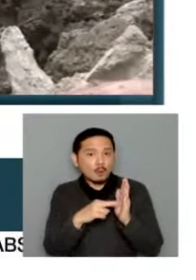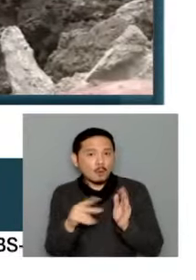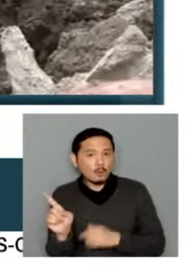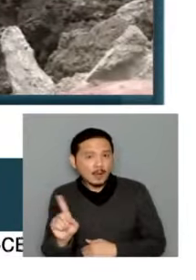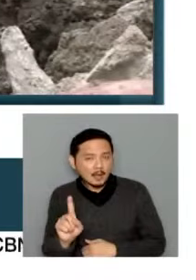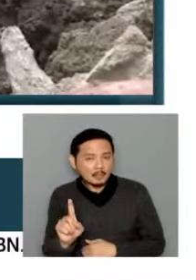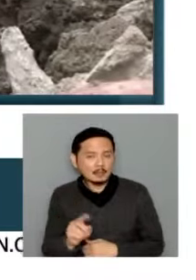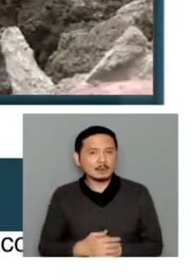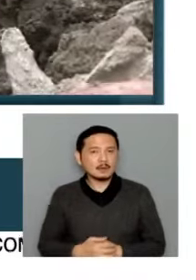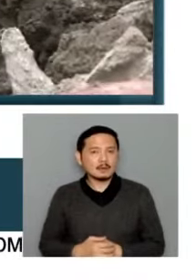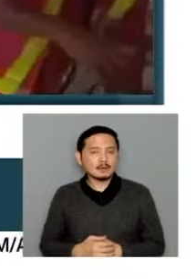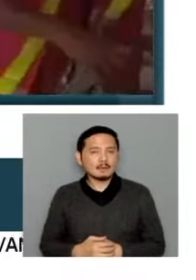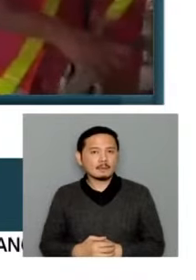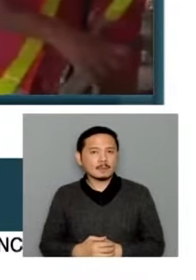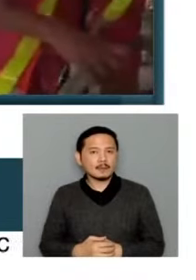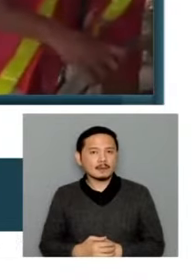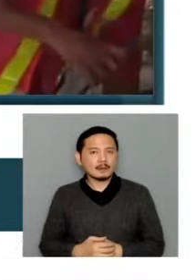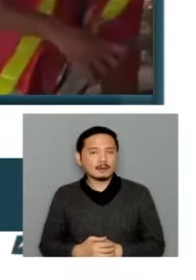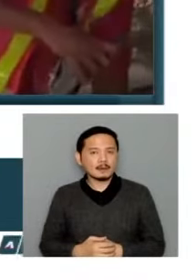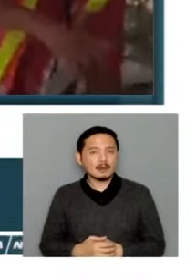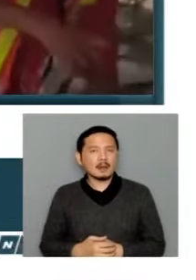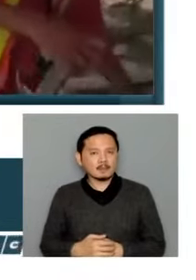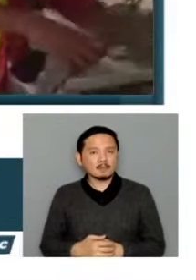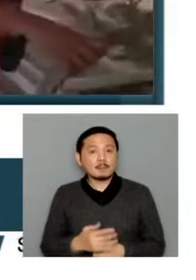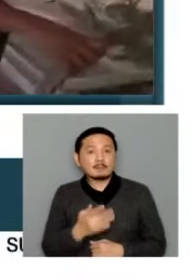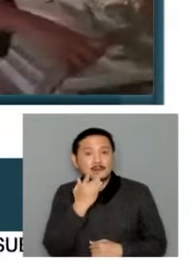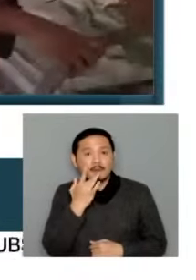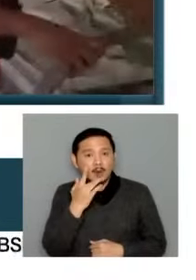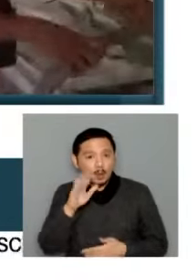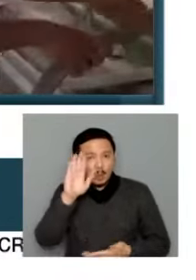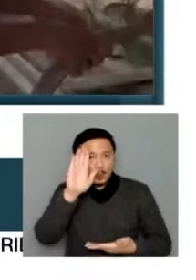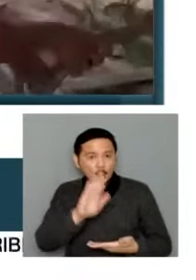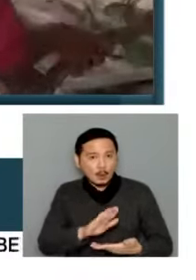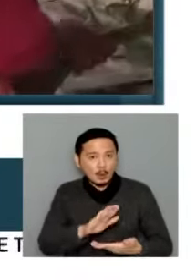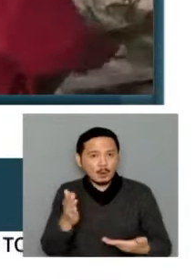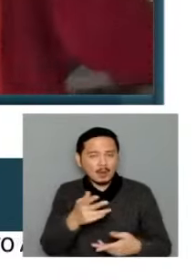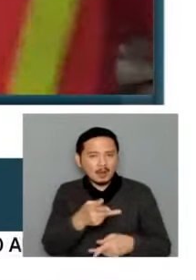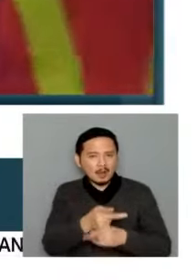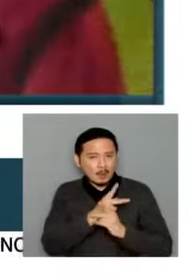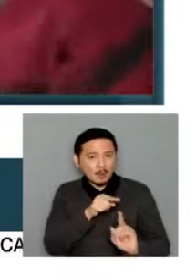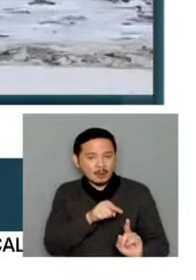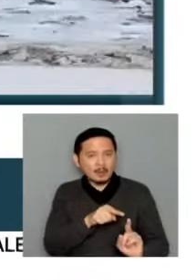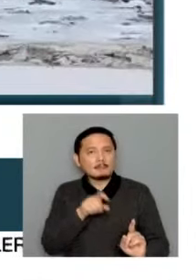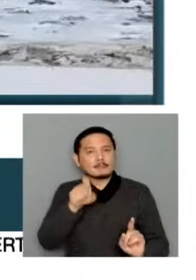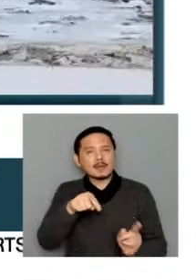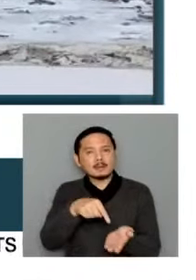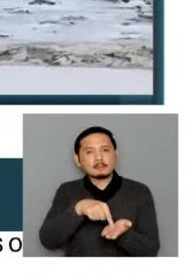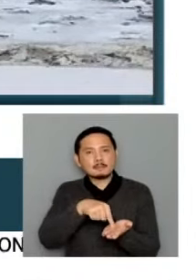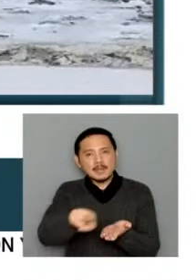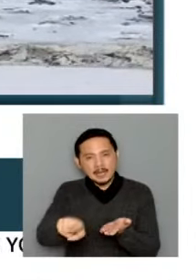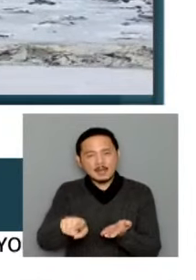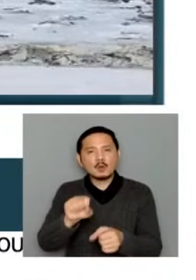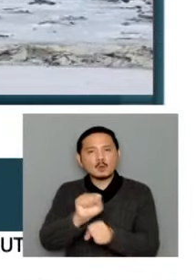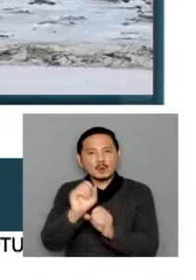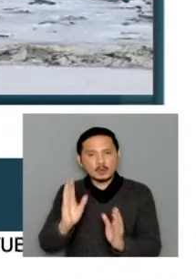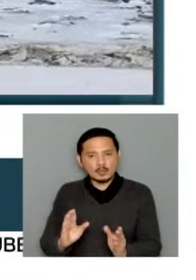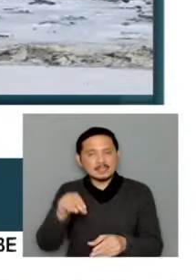loans, preferential low-cost loans, would be to retain existing workers in the